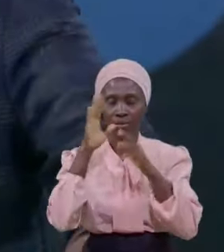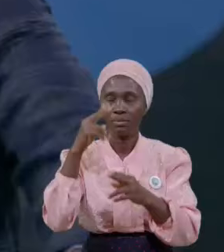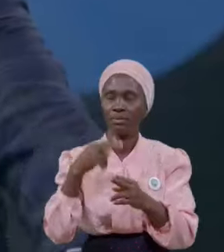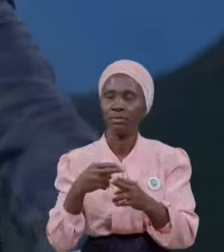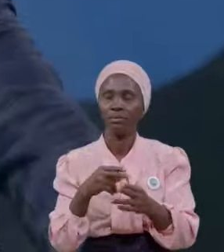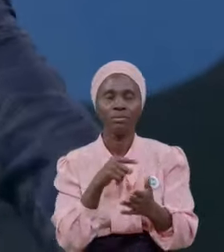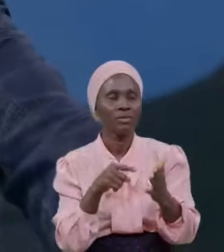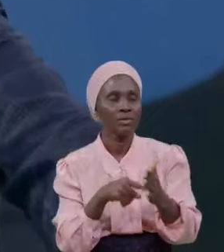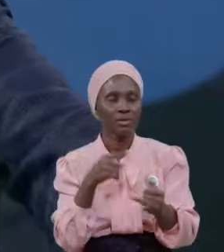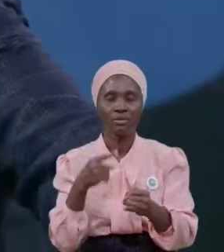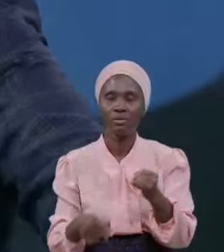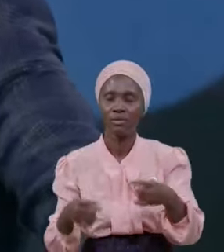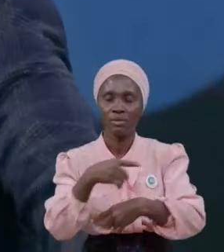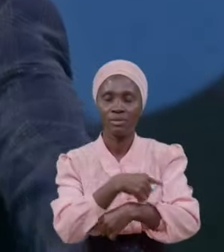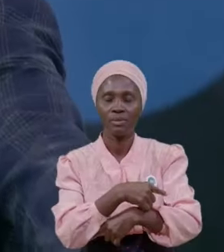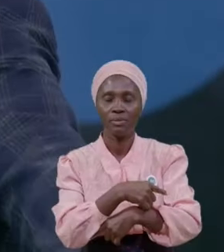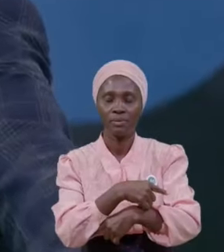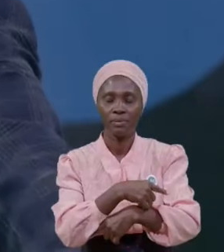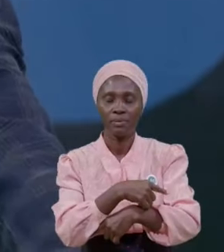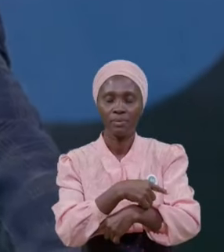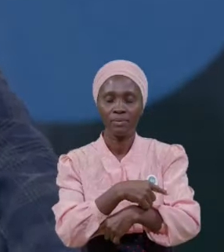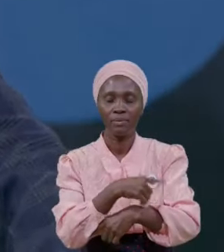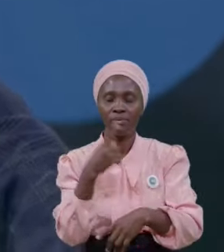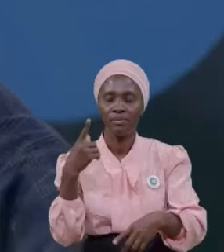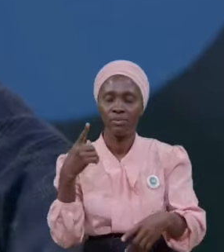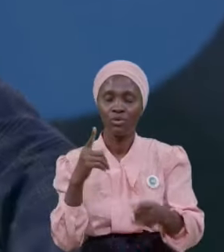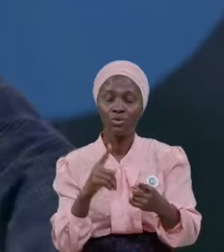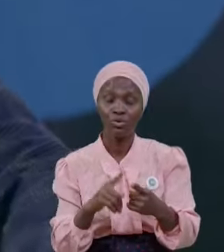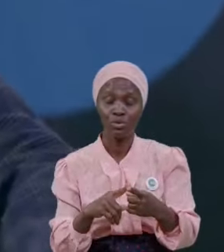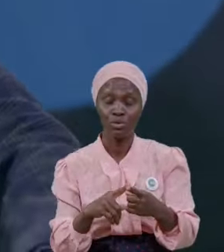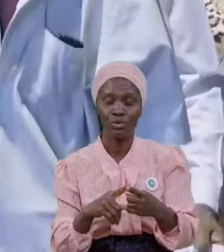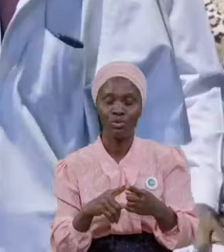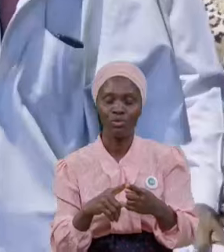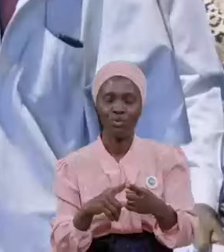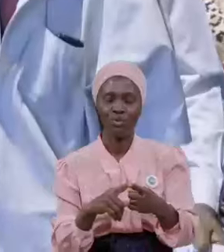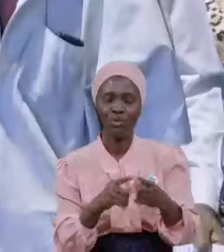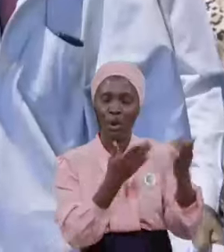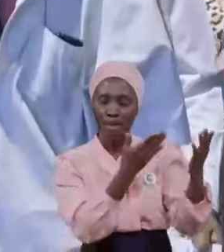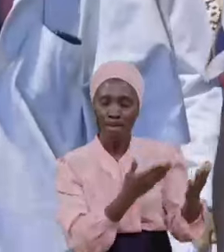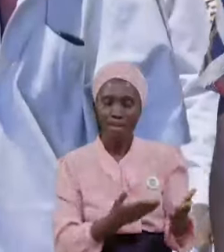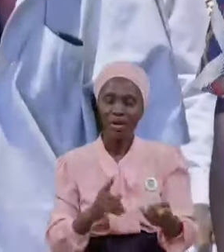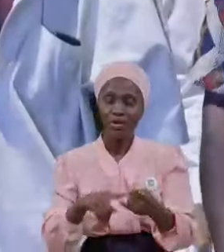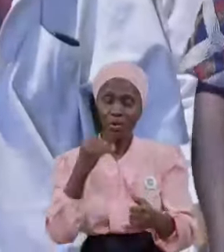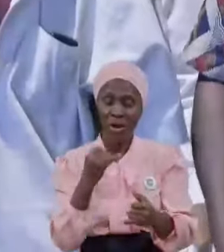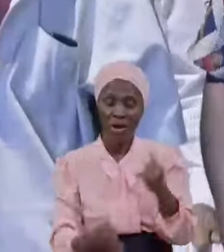you finalize every problem in every life in Jesus' name.